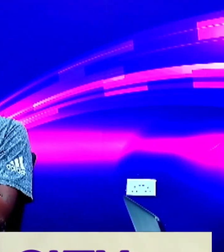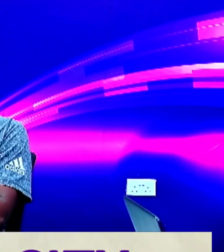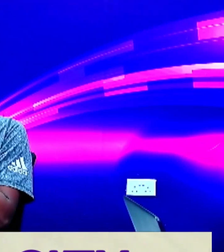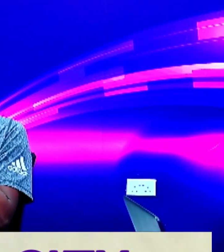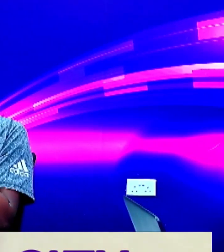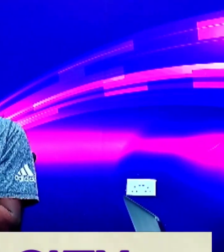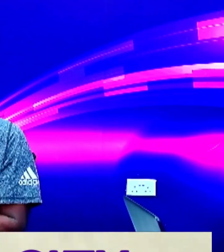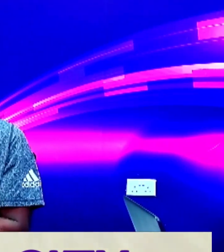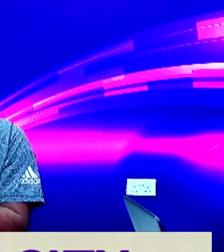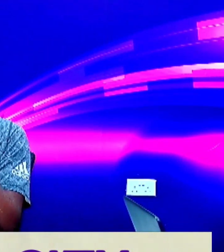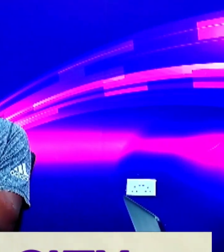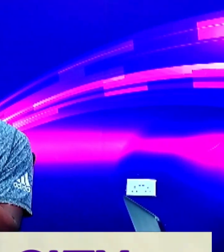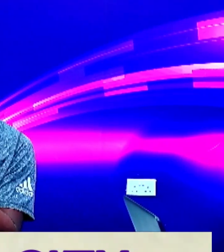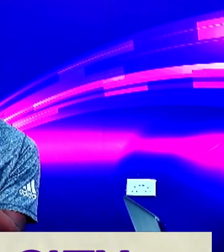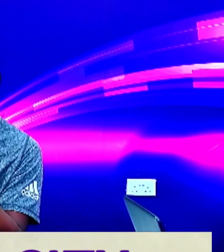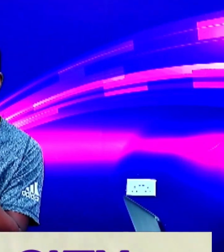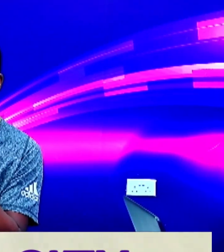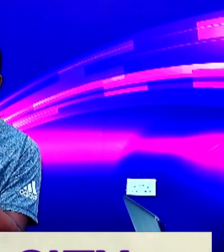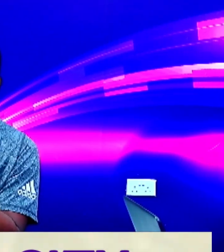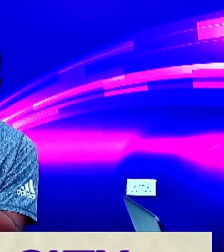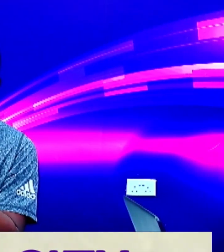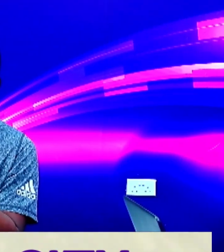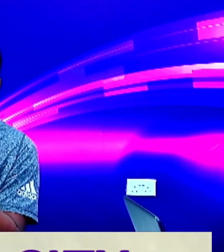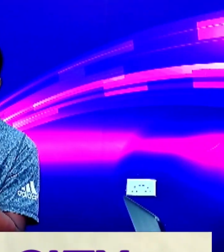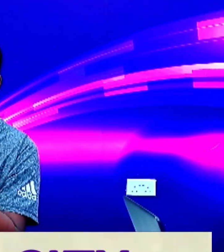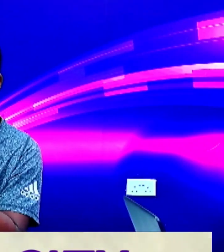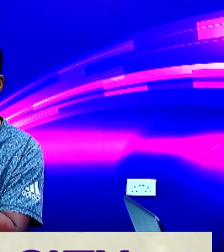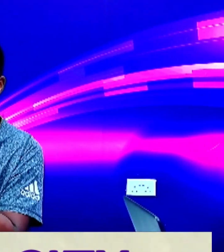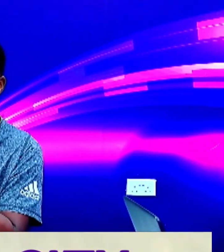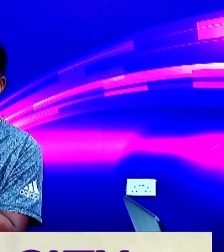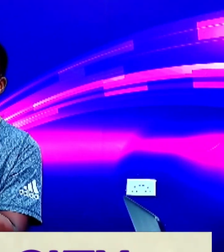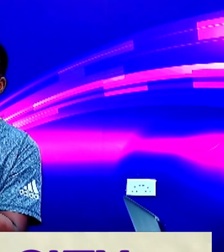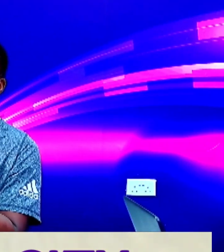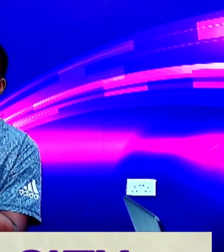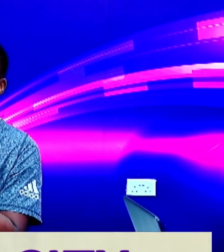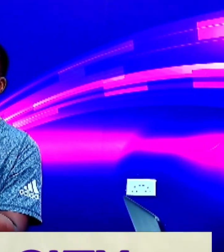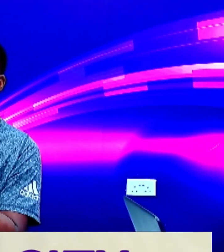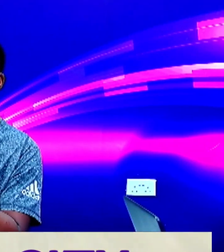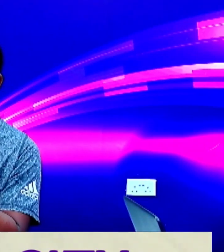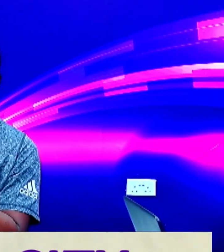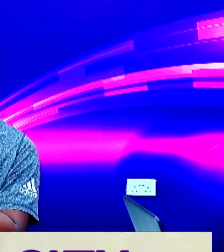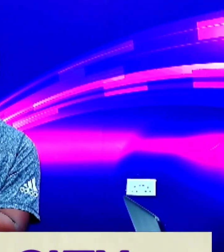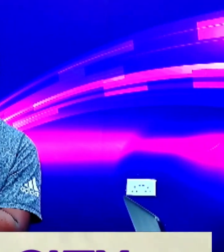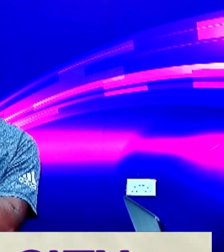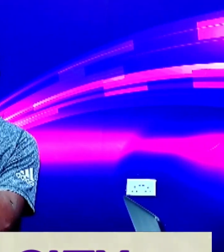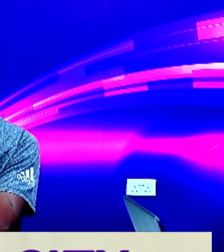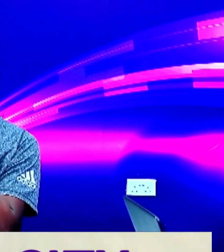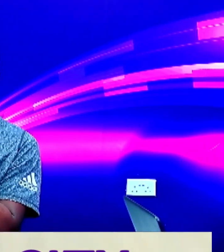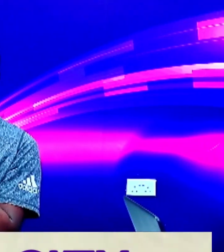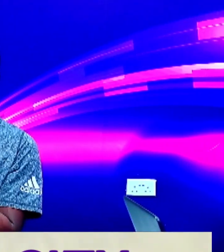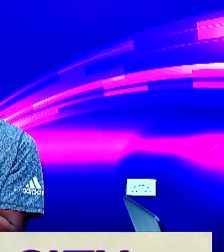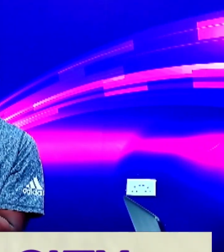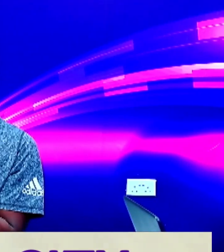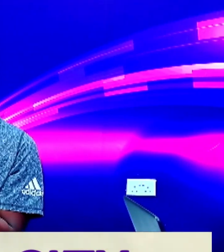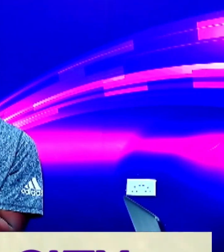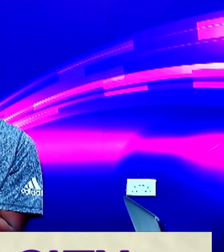I don't think they can come back to top 10 or top 4. because as you saw